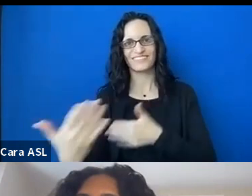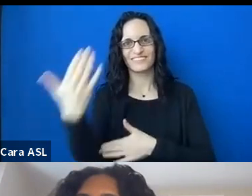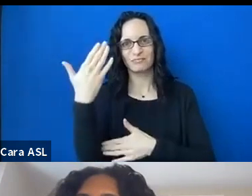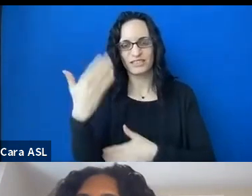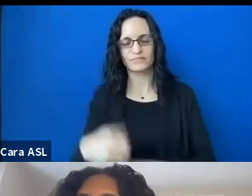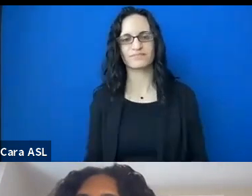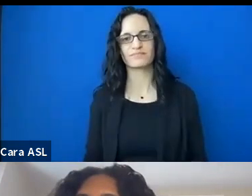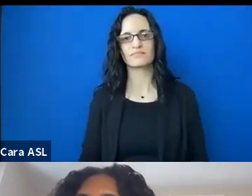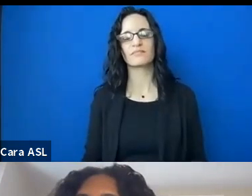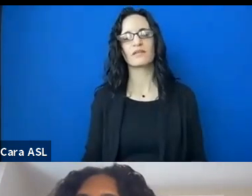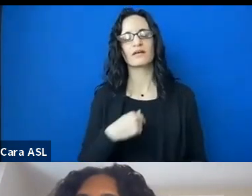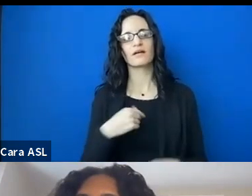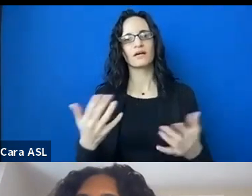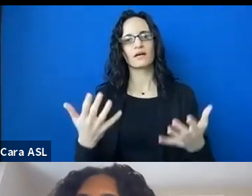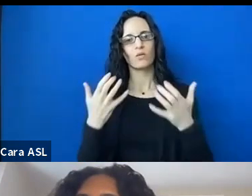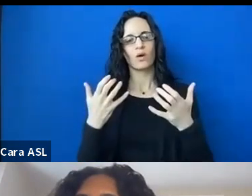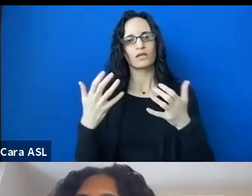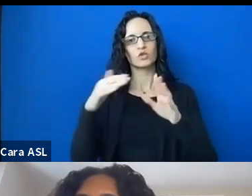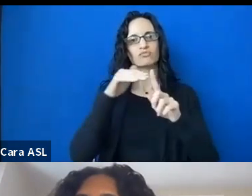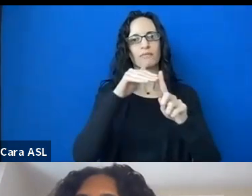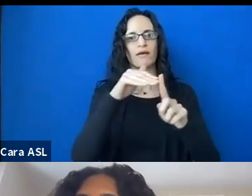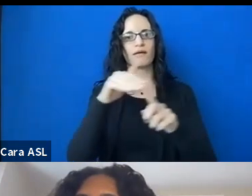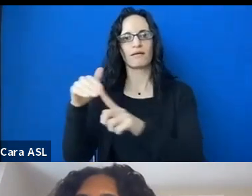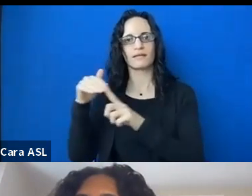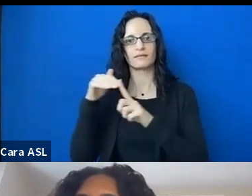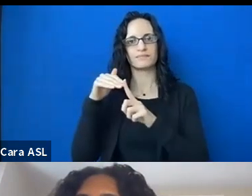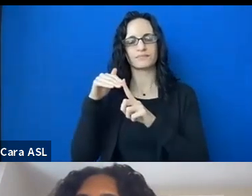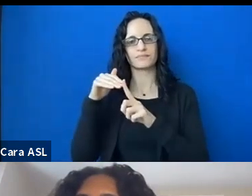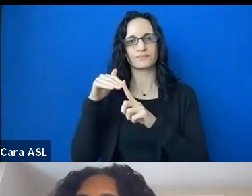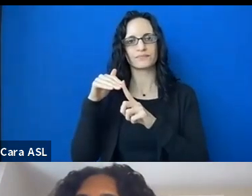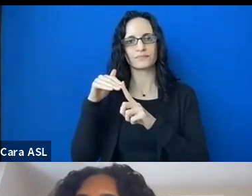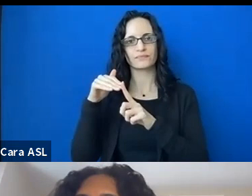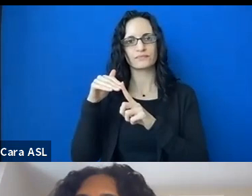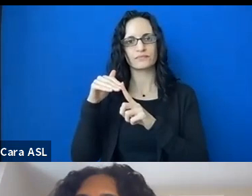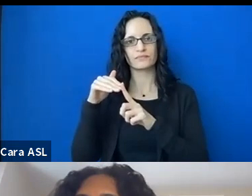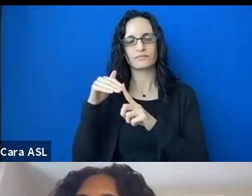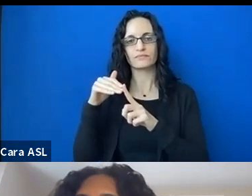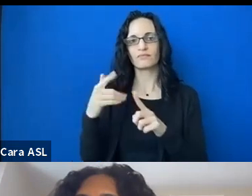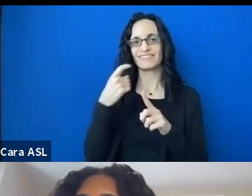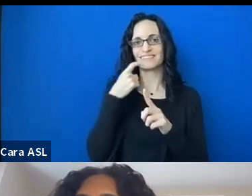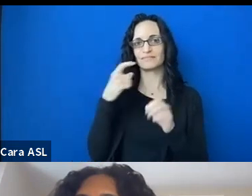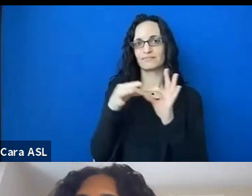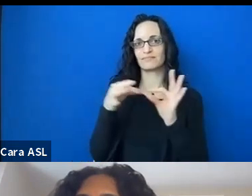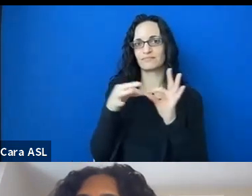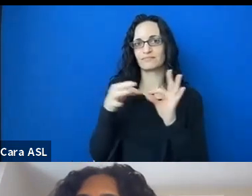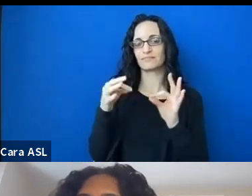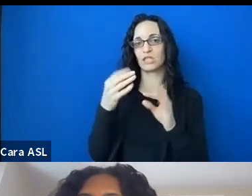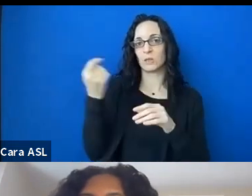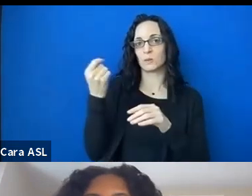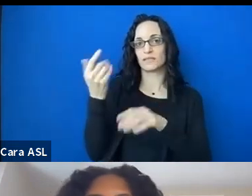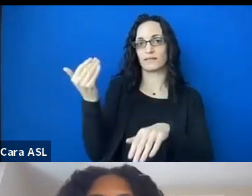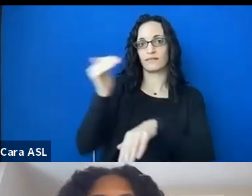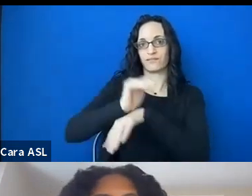just want to remind us all that as we shared on Tuesday evening for